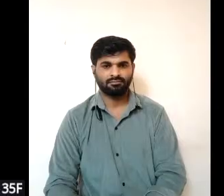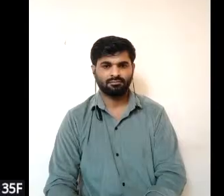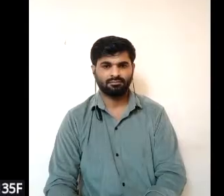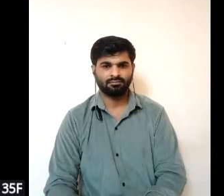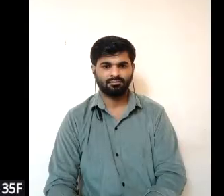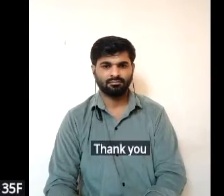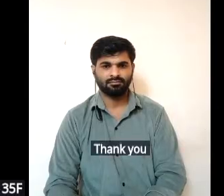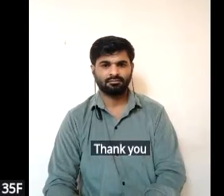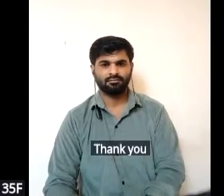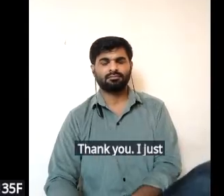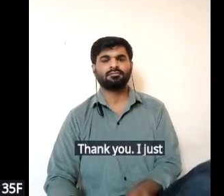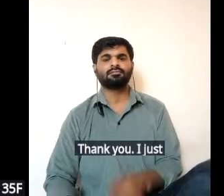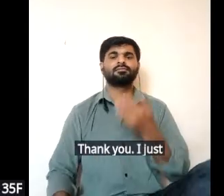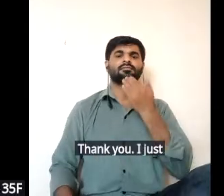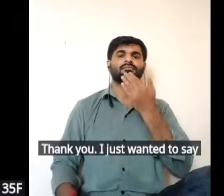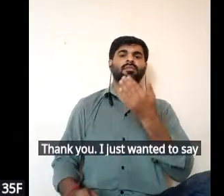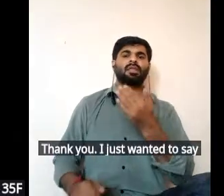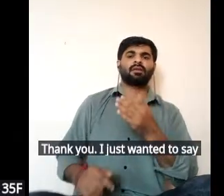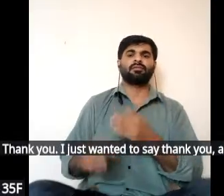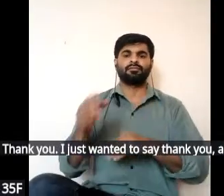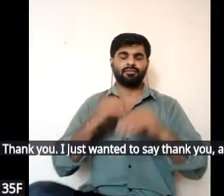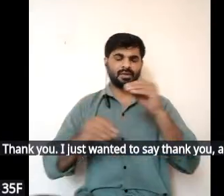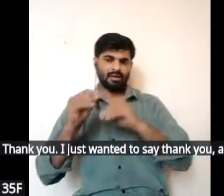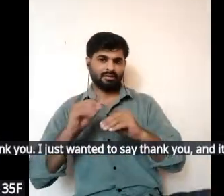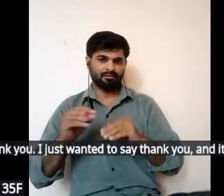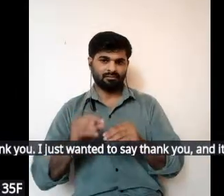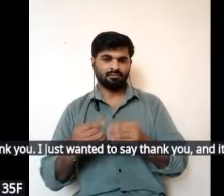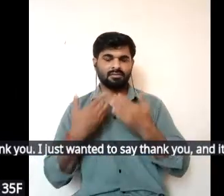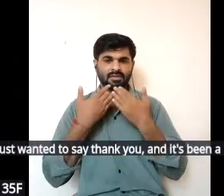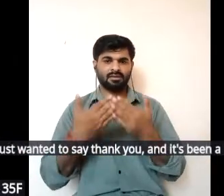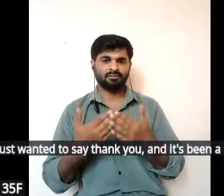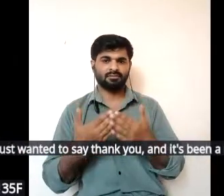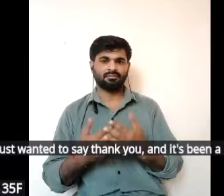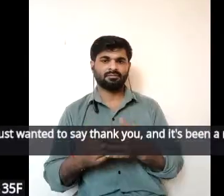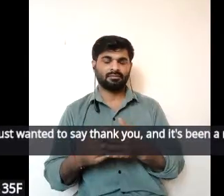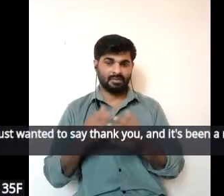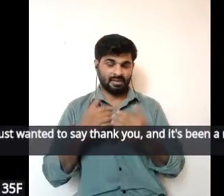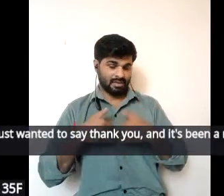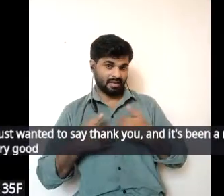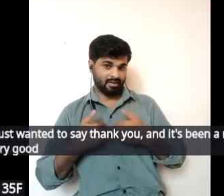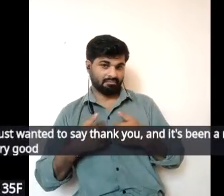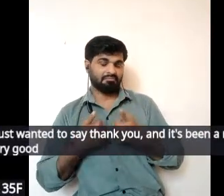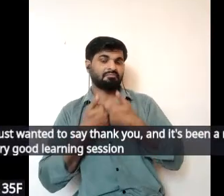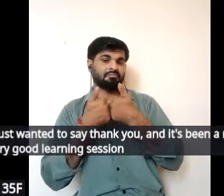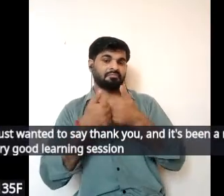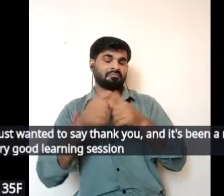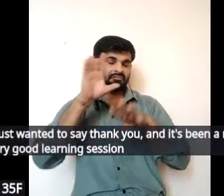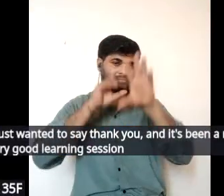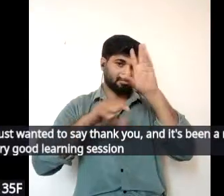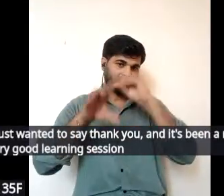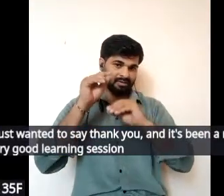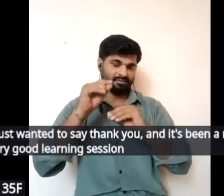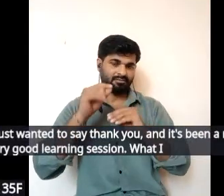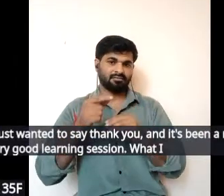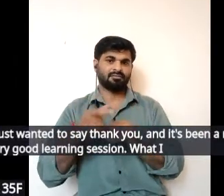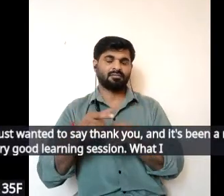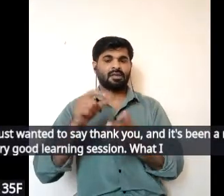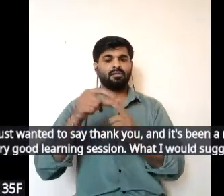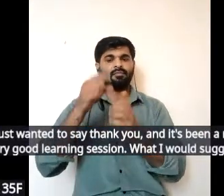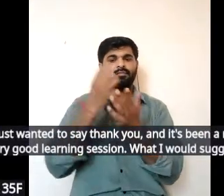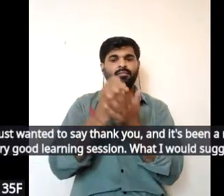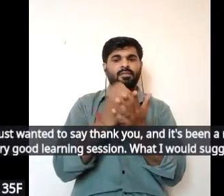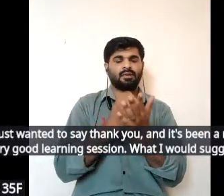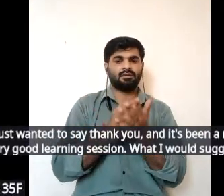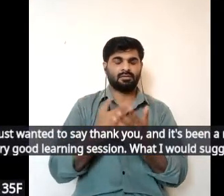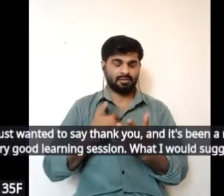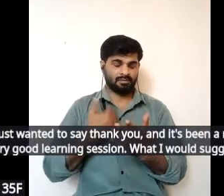Thank you. I just wanted to say thank you, and it's been a really interesting and a very, very good learning session. What I would suggest is